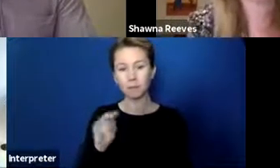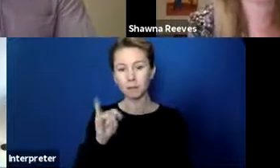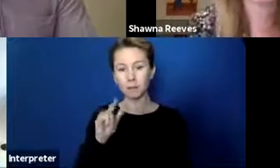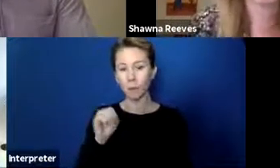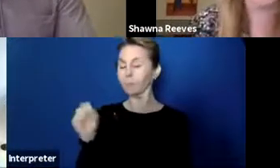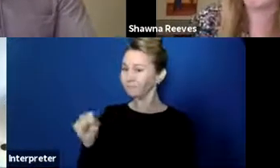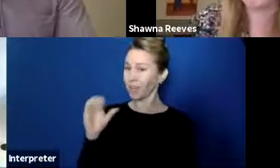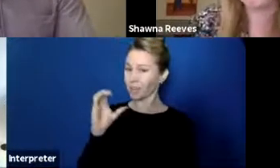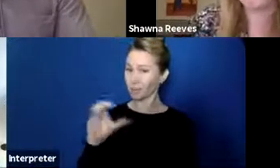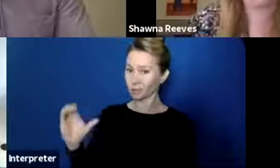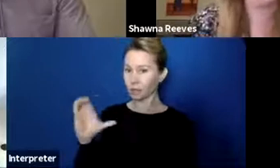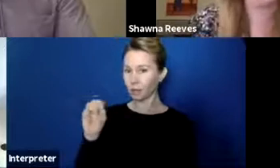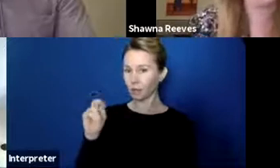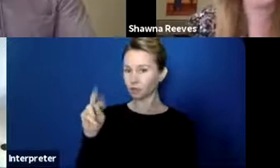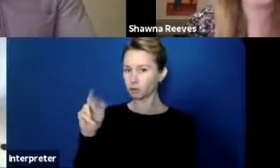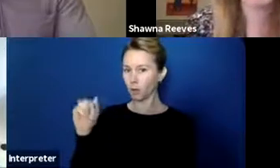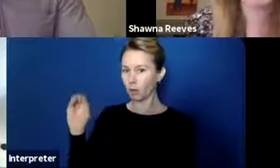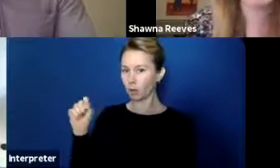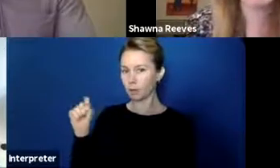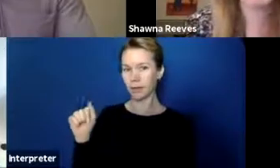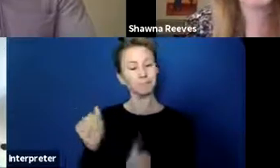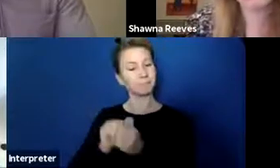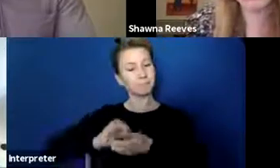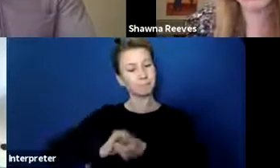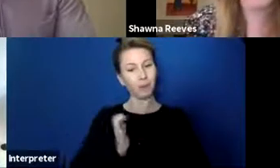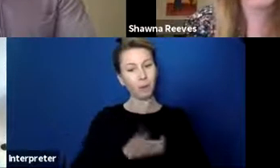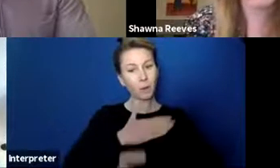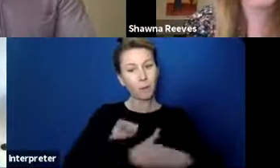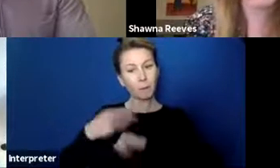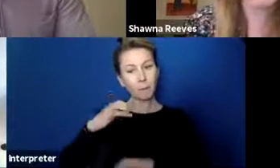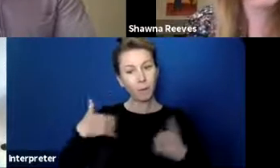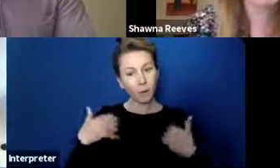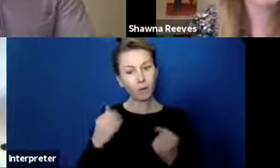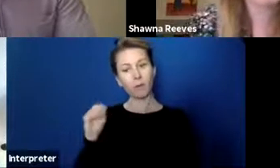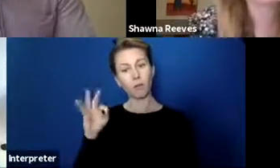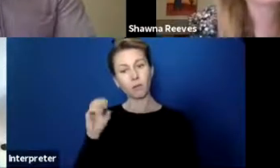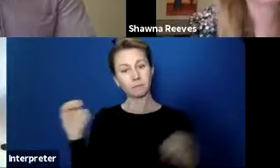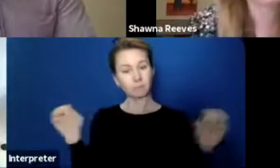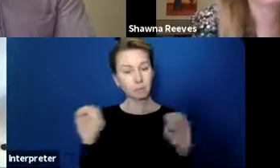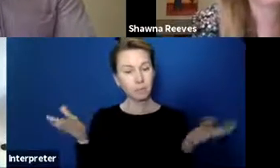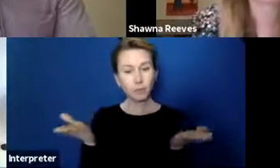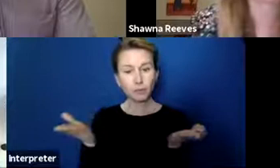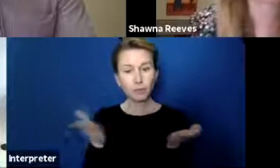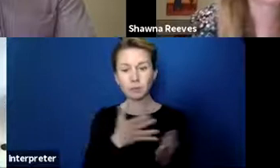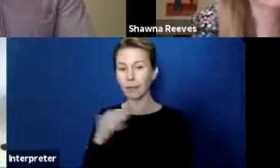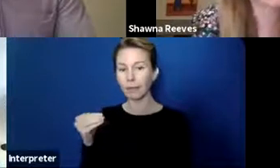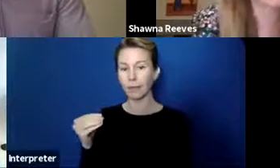to RCFE staff. Can you tell us a little bit more about that? How that came about? Are you doing more of them?